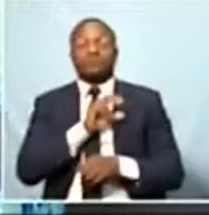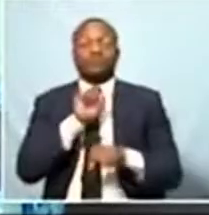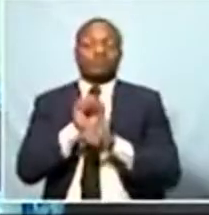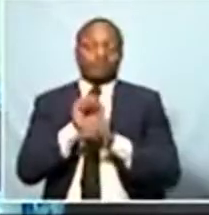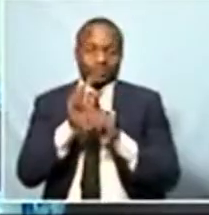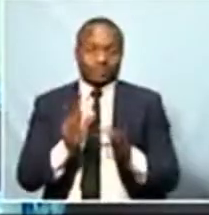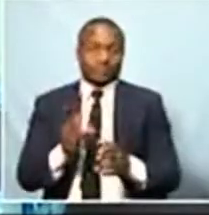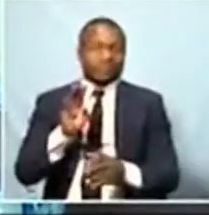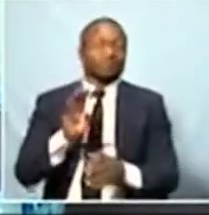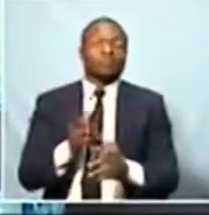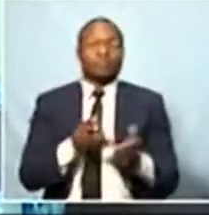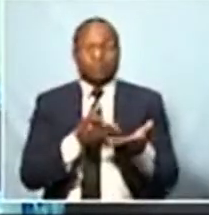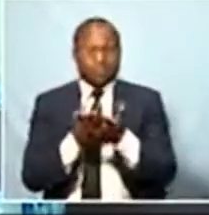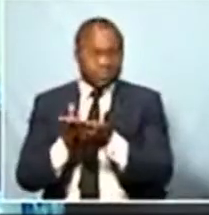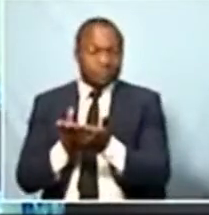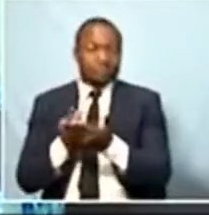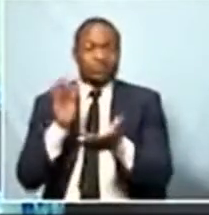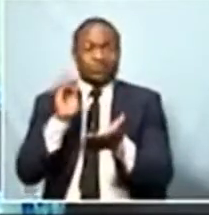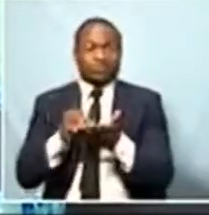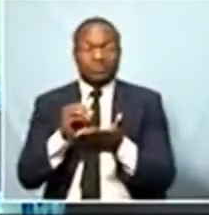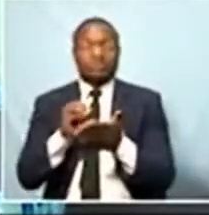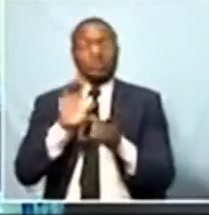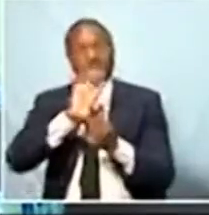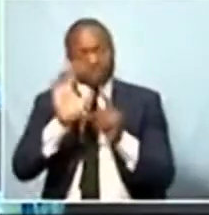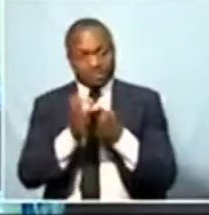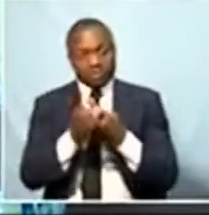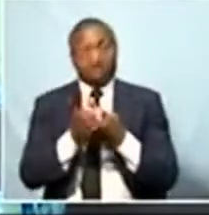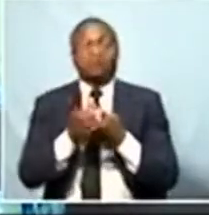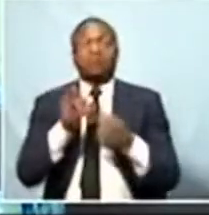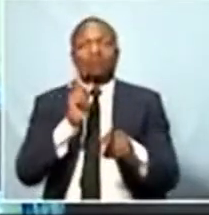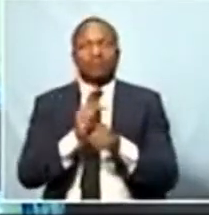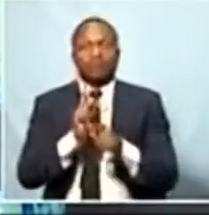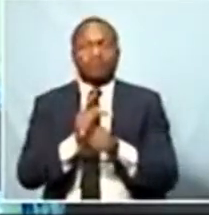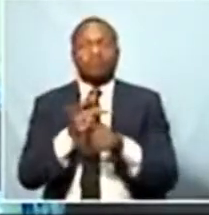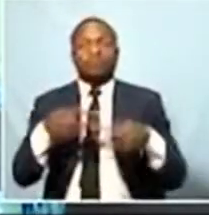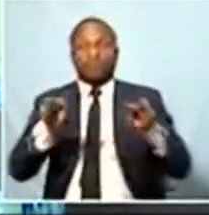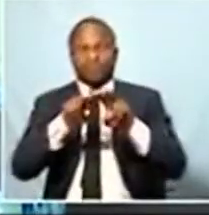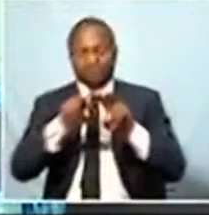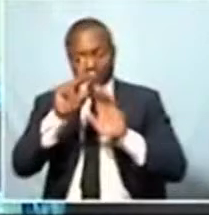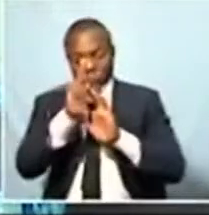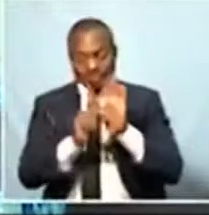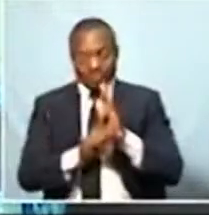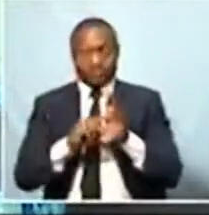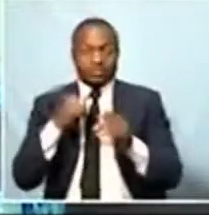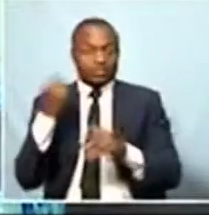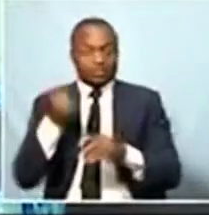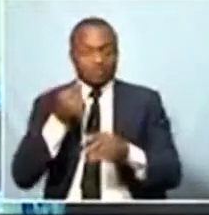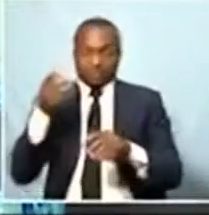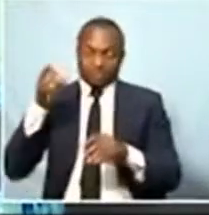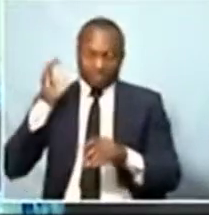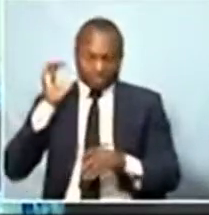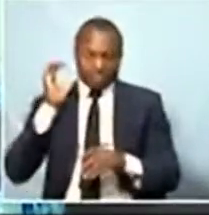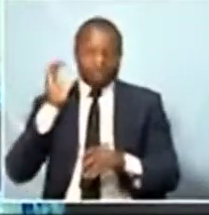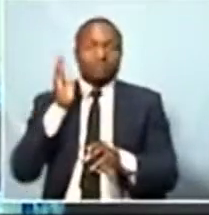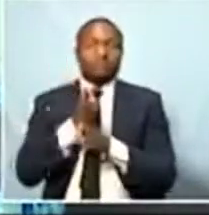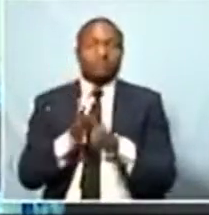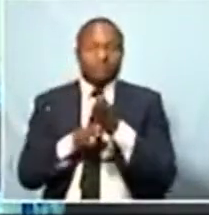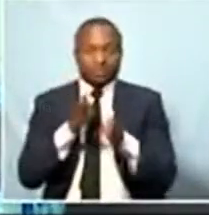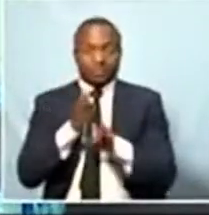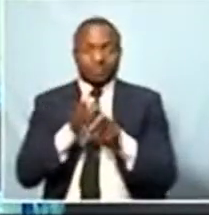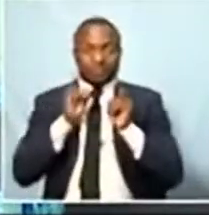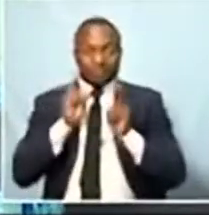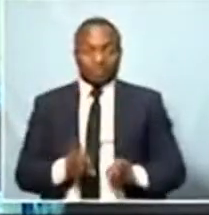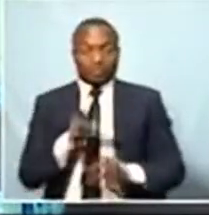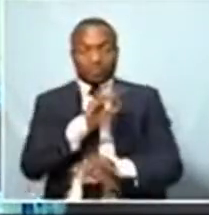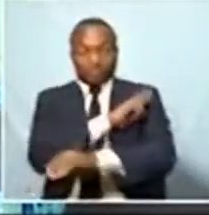to fortify corporate culture and maintain values and principles. The Commission observes that the only capacity to be built is that of human